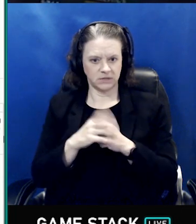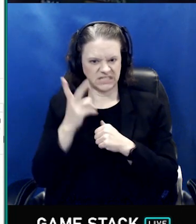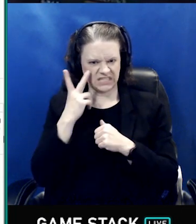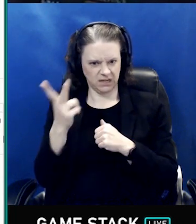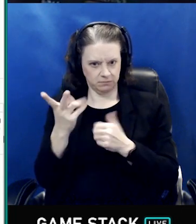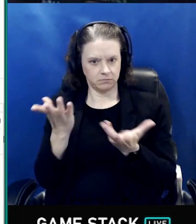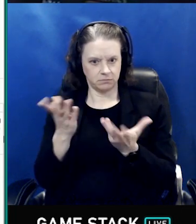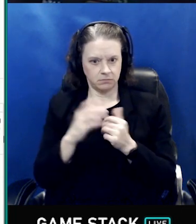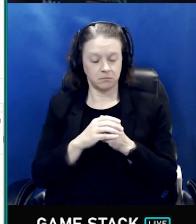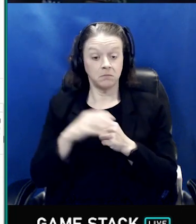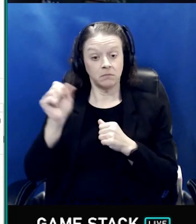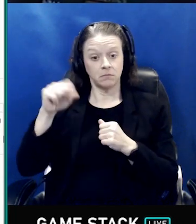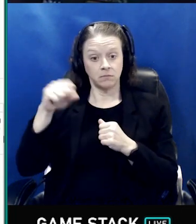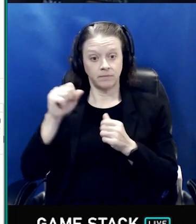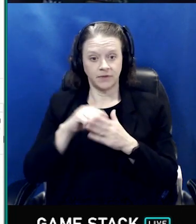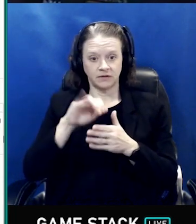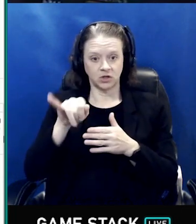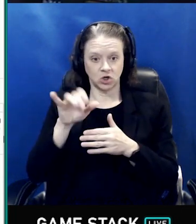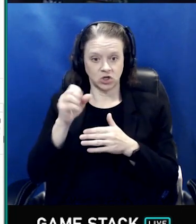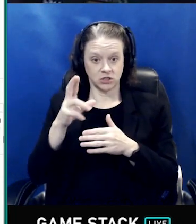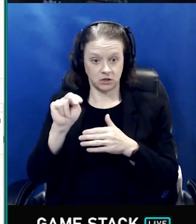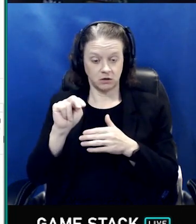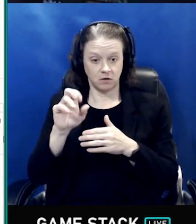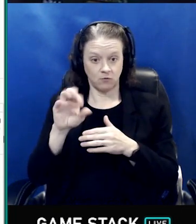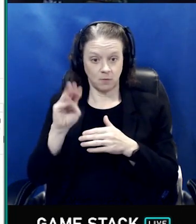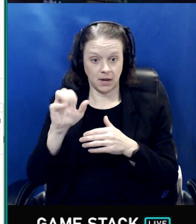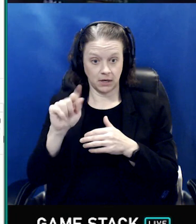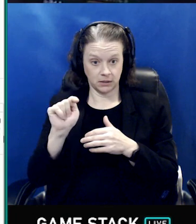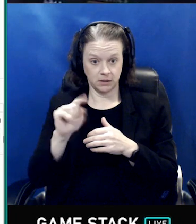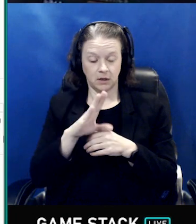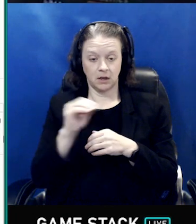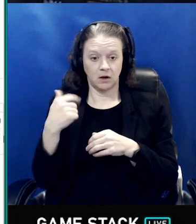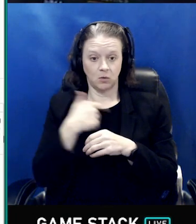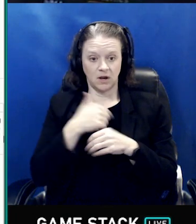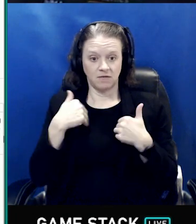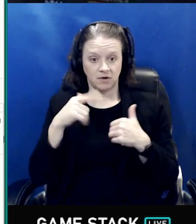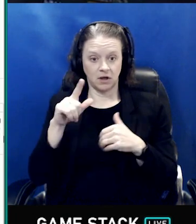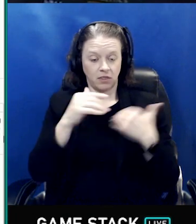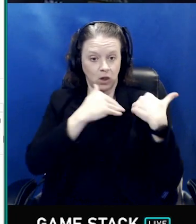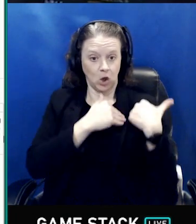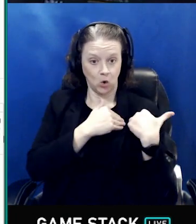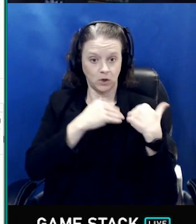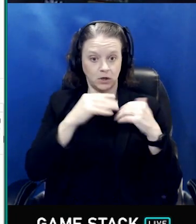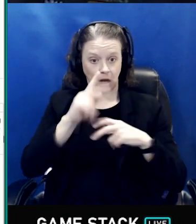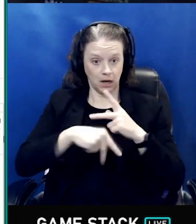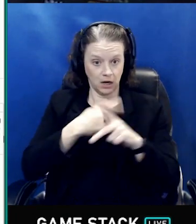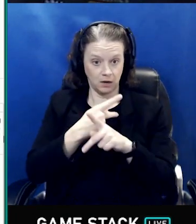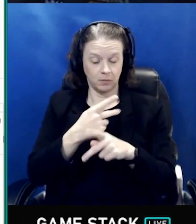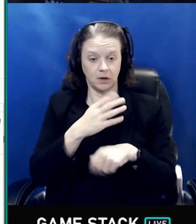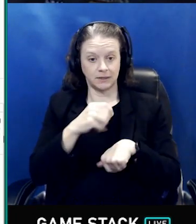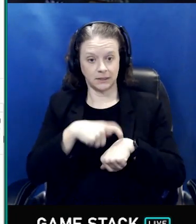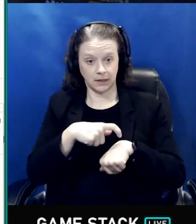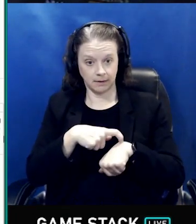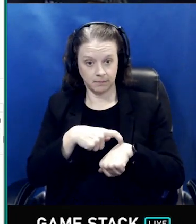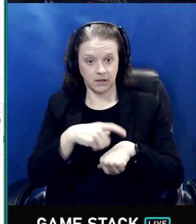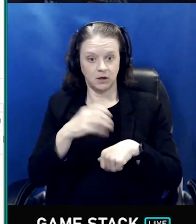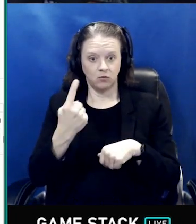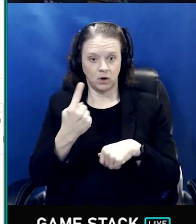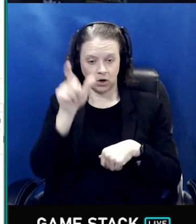Yeah, it is a JSON format and hold elements like a log type, CCU, timestamp, etc. in one column named